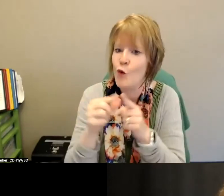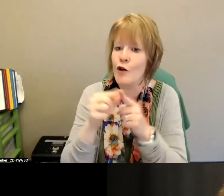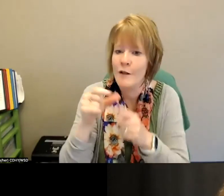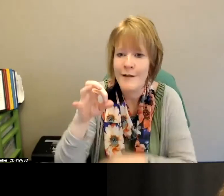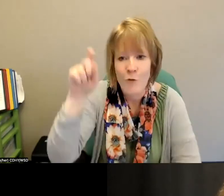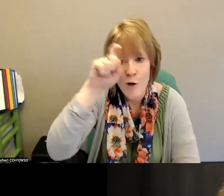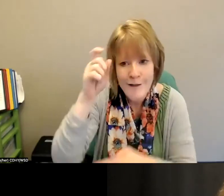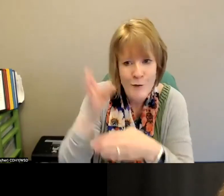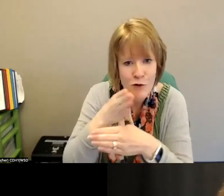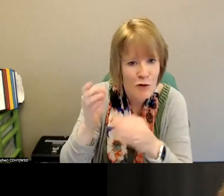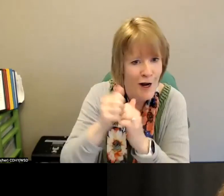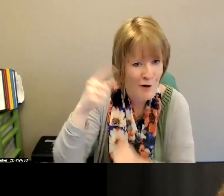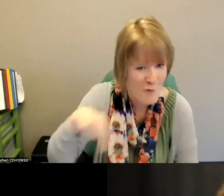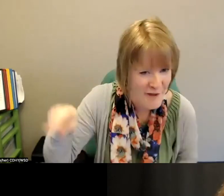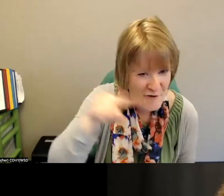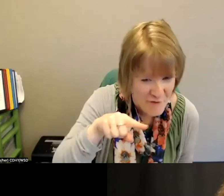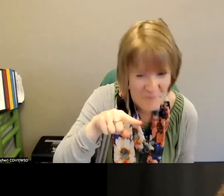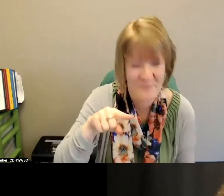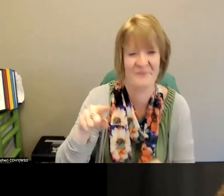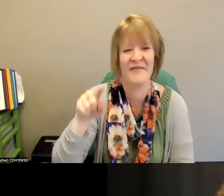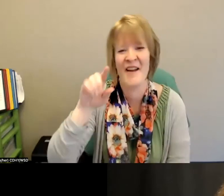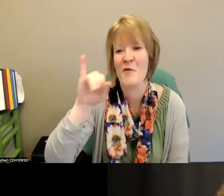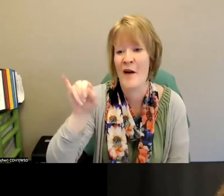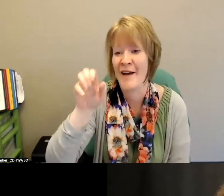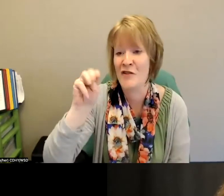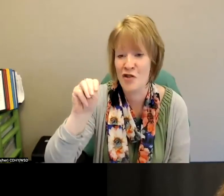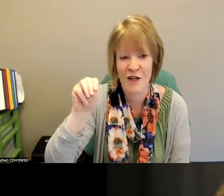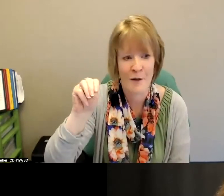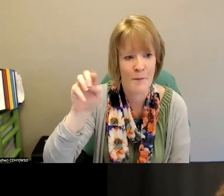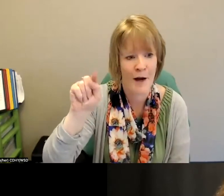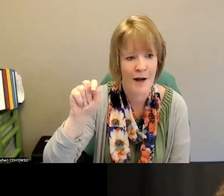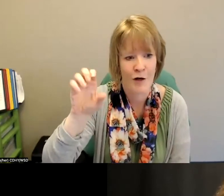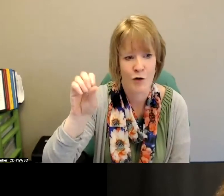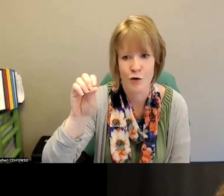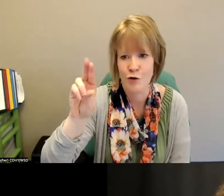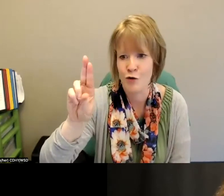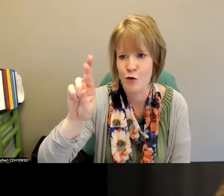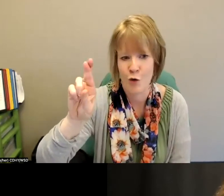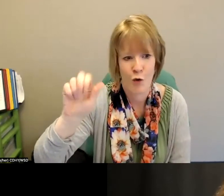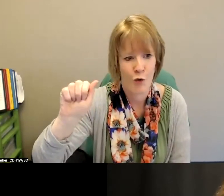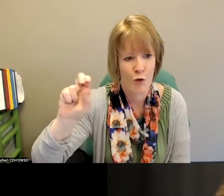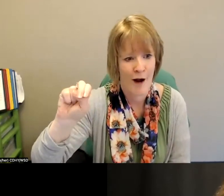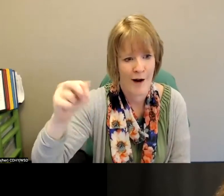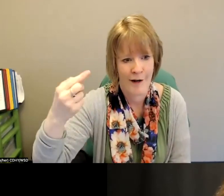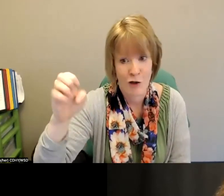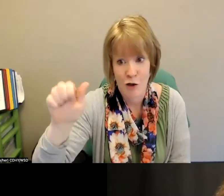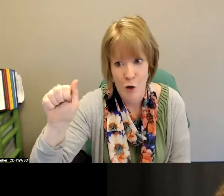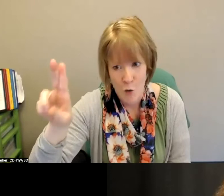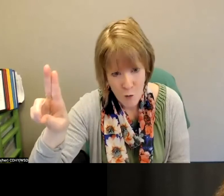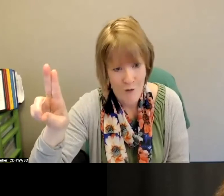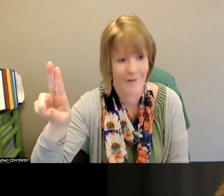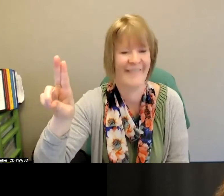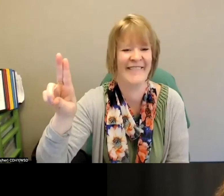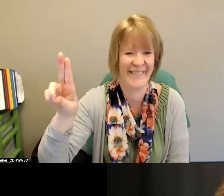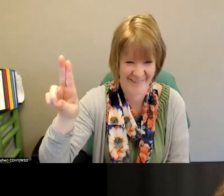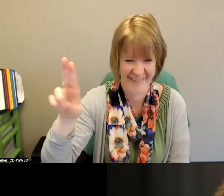and we will let them make a few remarks before we get started. They'll share their wisdom with you. We